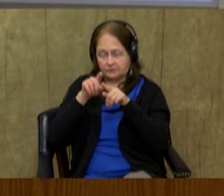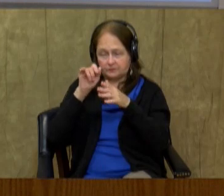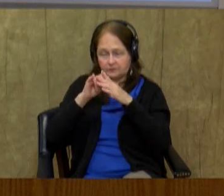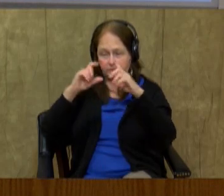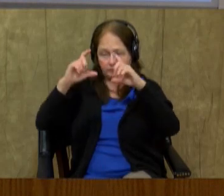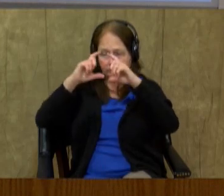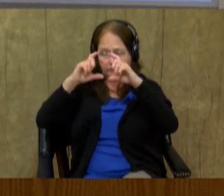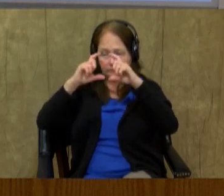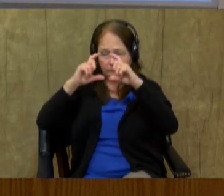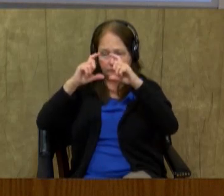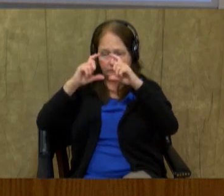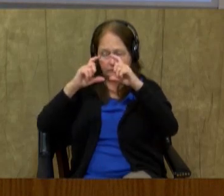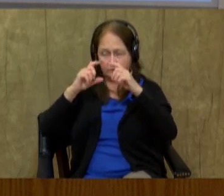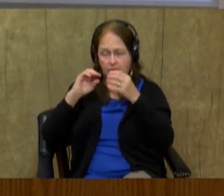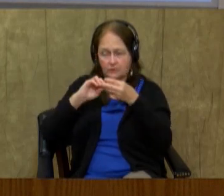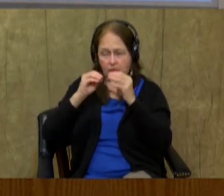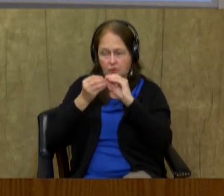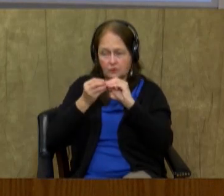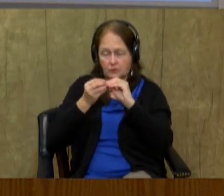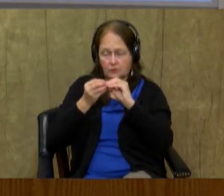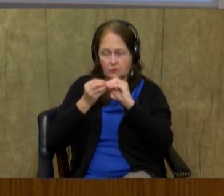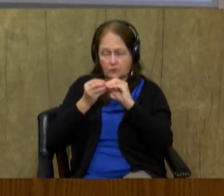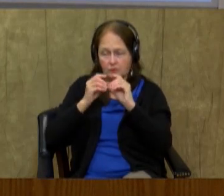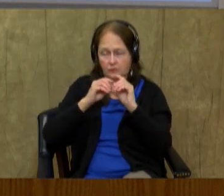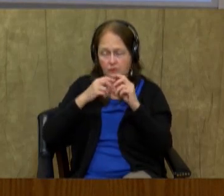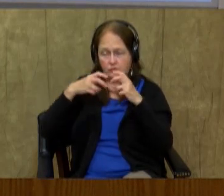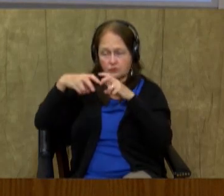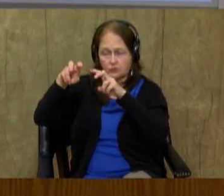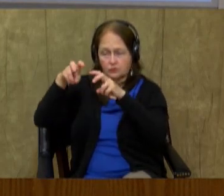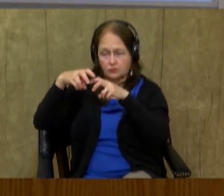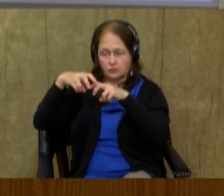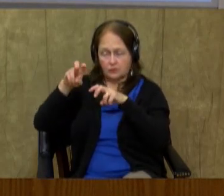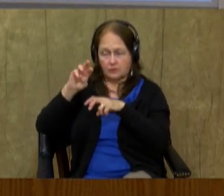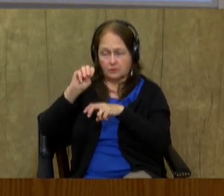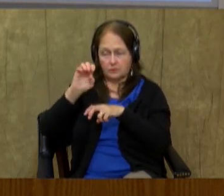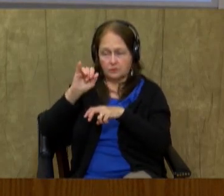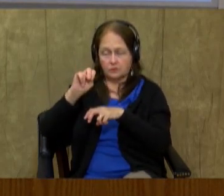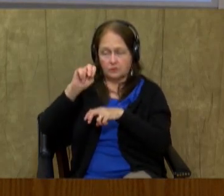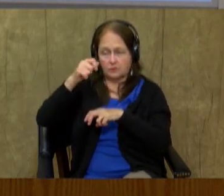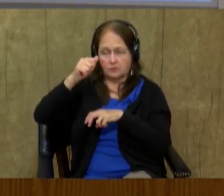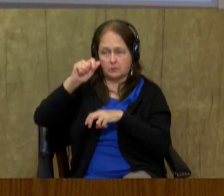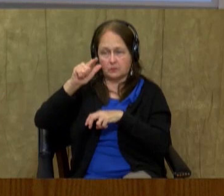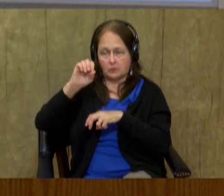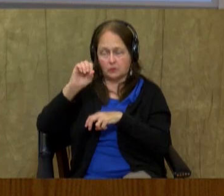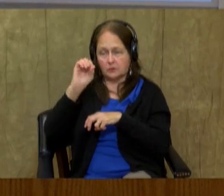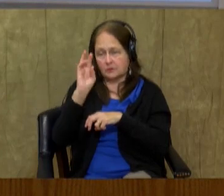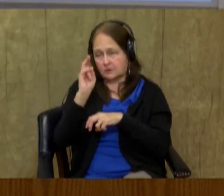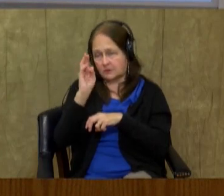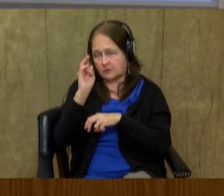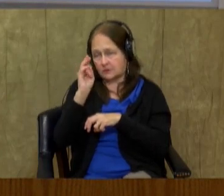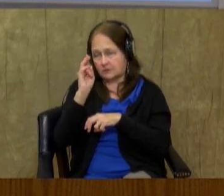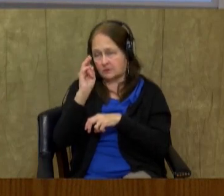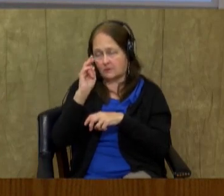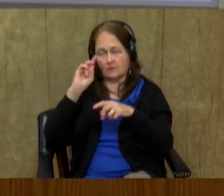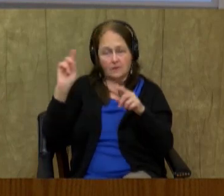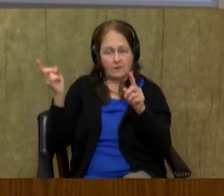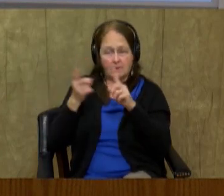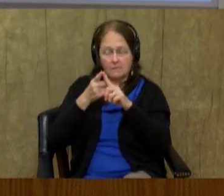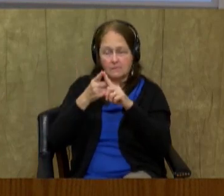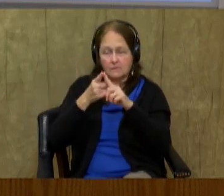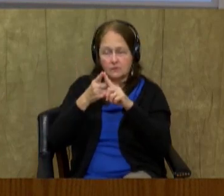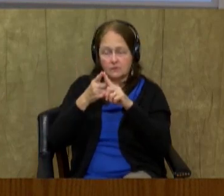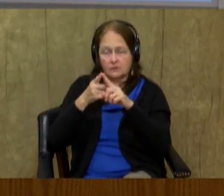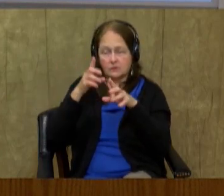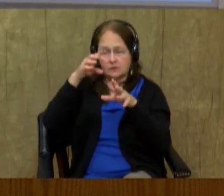this patch represent the number of the mission. And then Apollo 17 is the final mission. It's the first mission